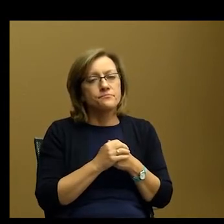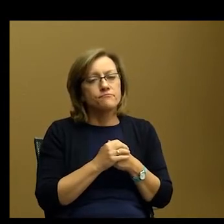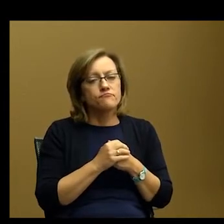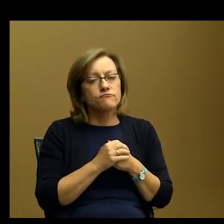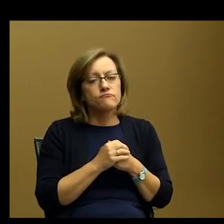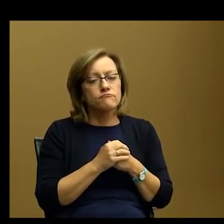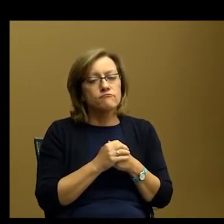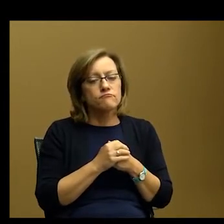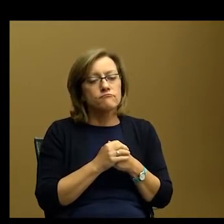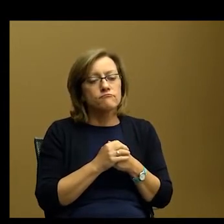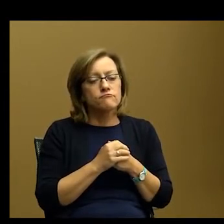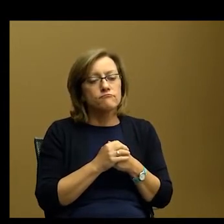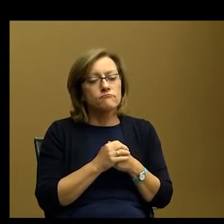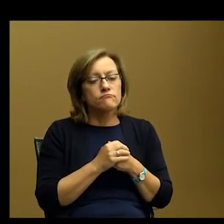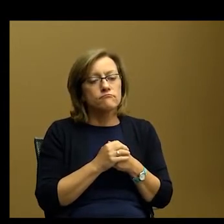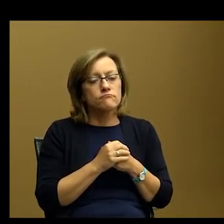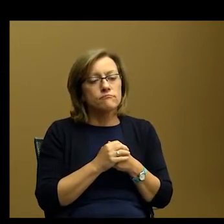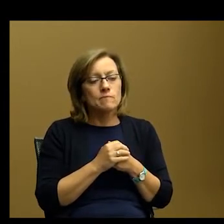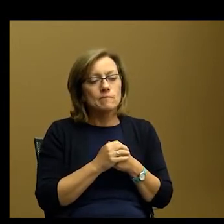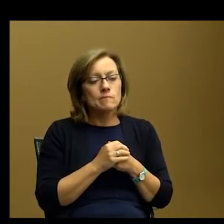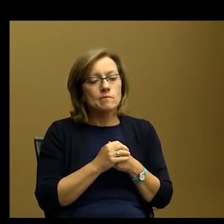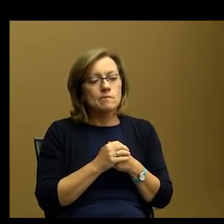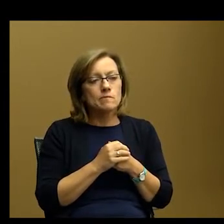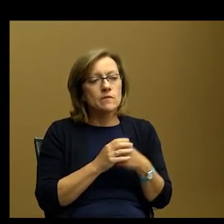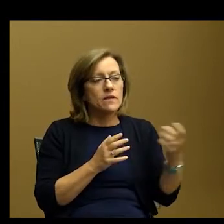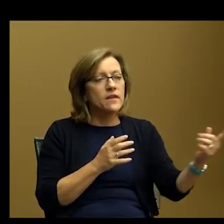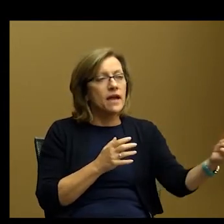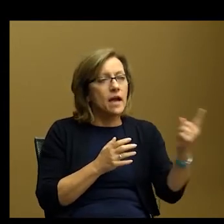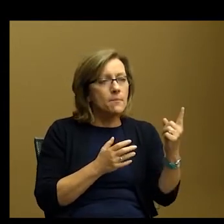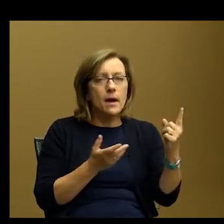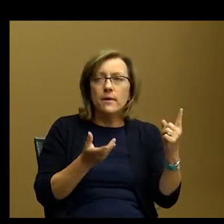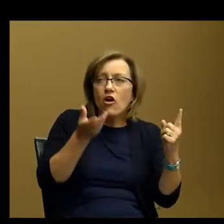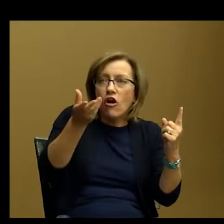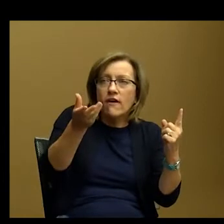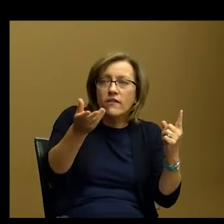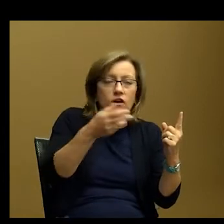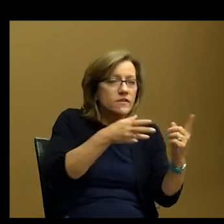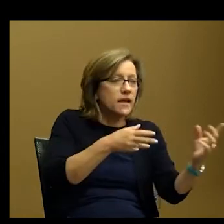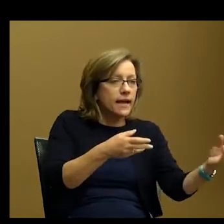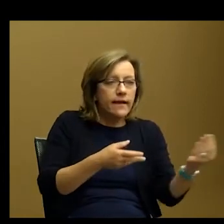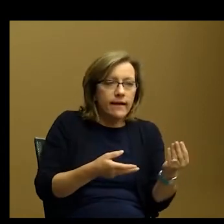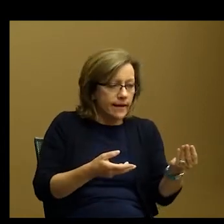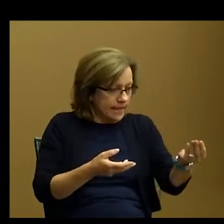offering things. They come up and give you their lovely,